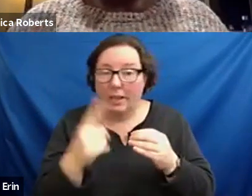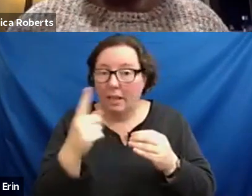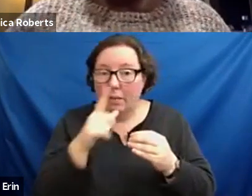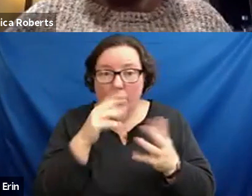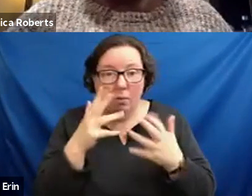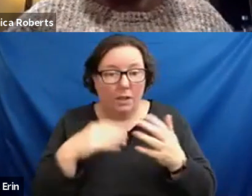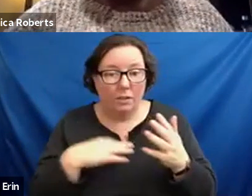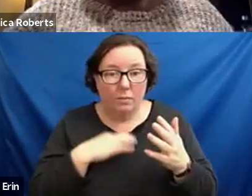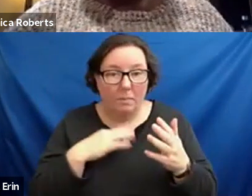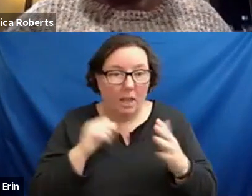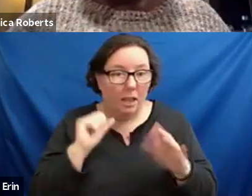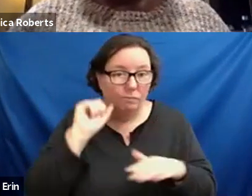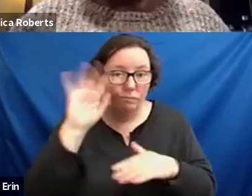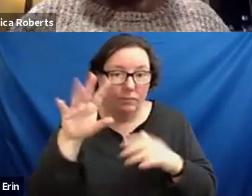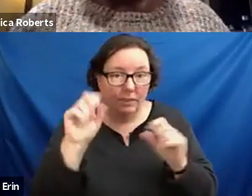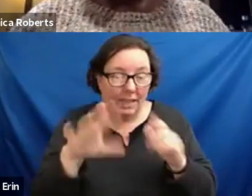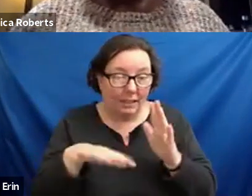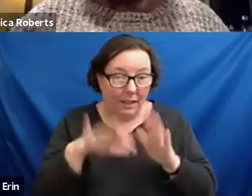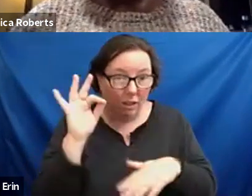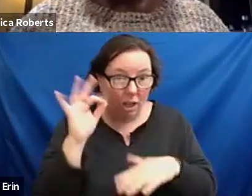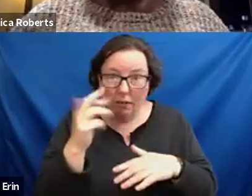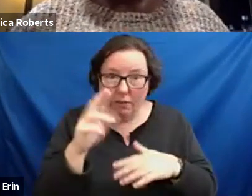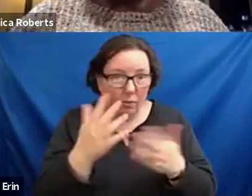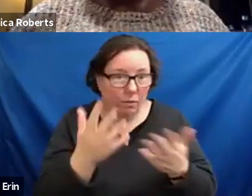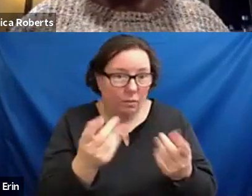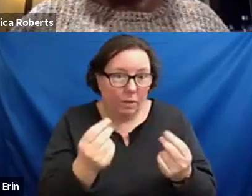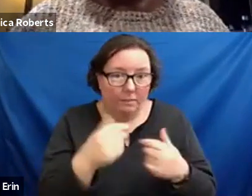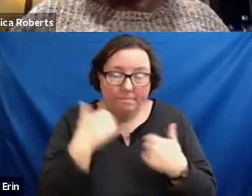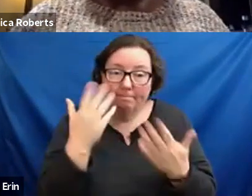to apply can, and there would be a lottery for getting in, or?